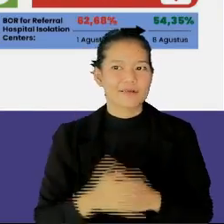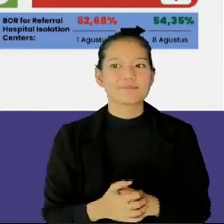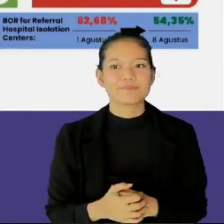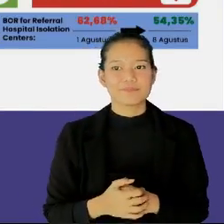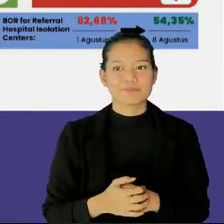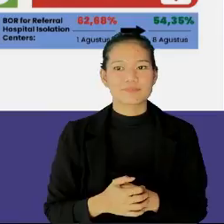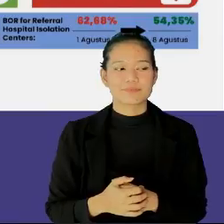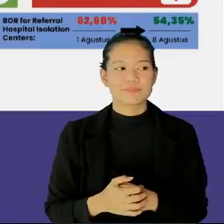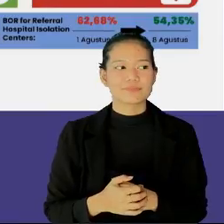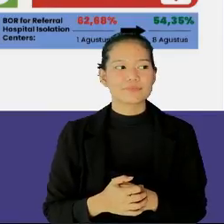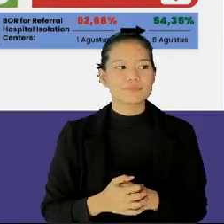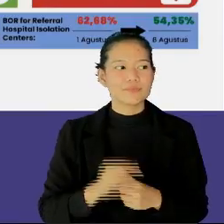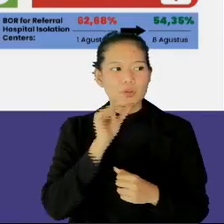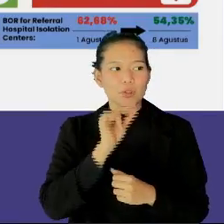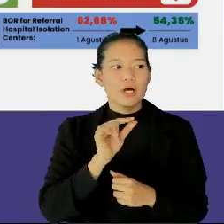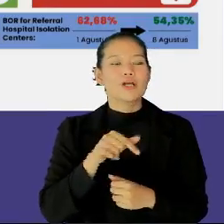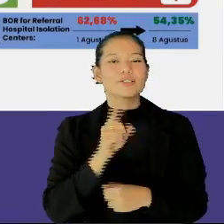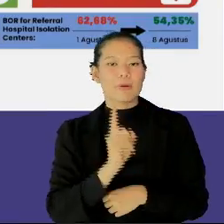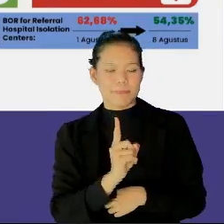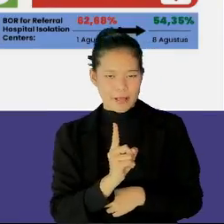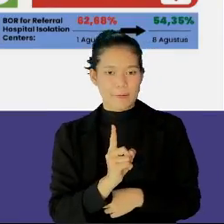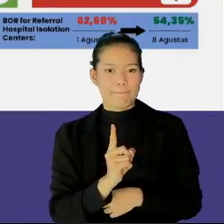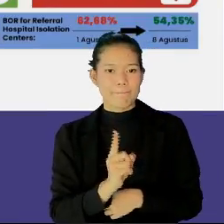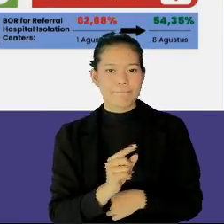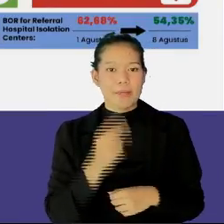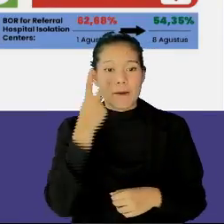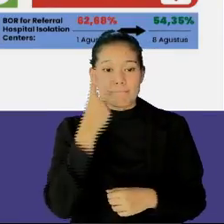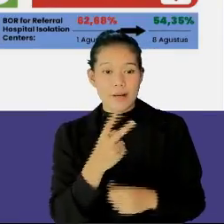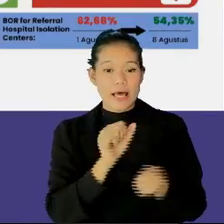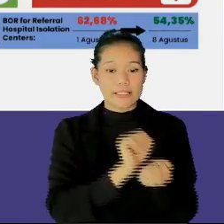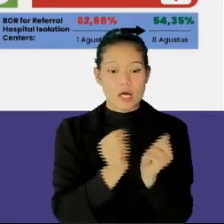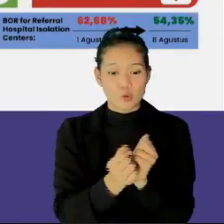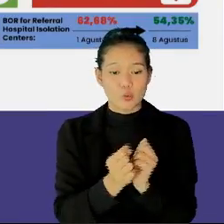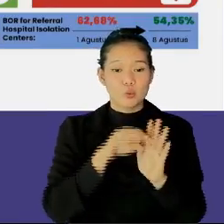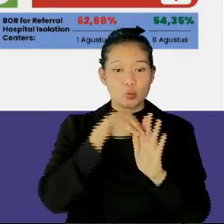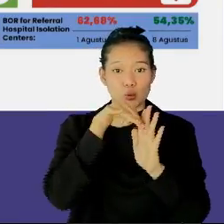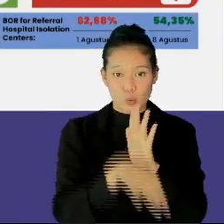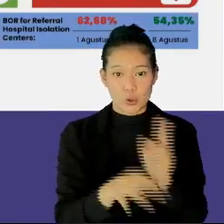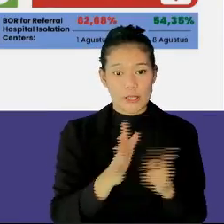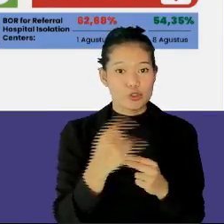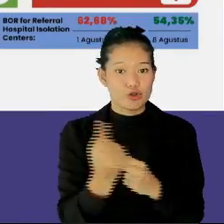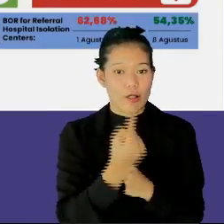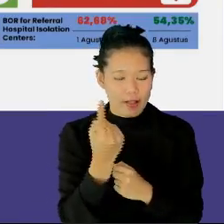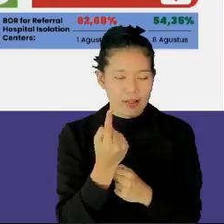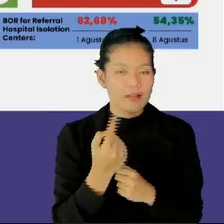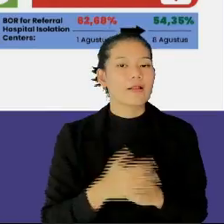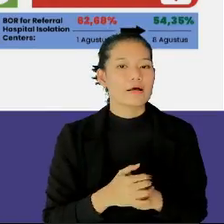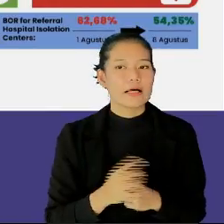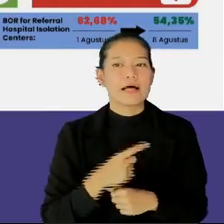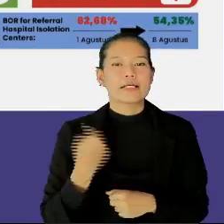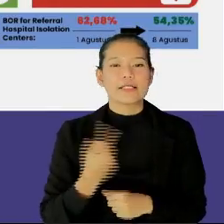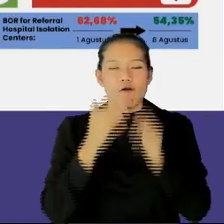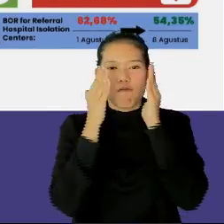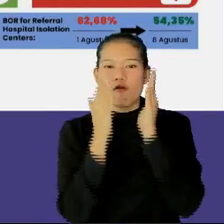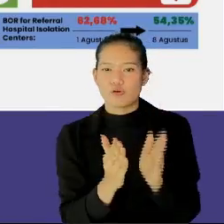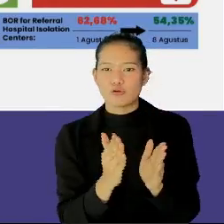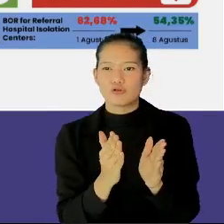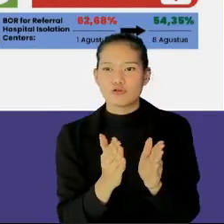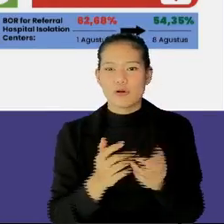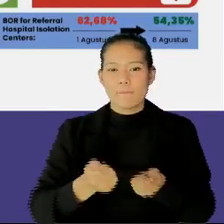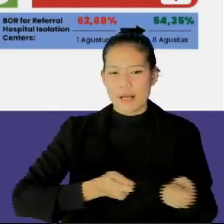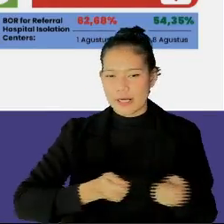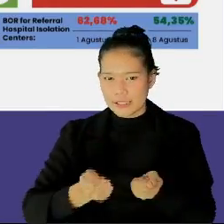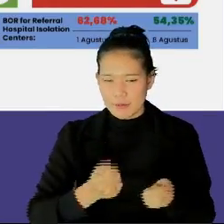reason, to further reduce the number of positive cases and active cases at the national level, we must focus our